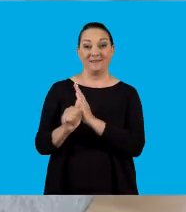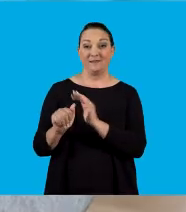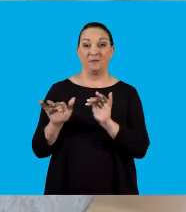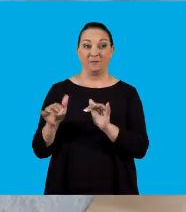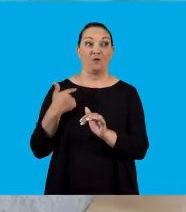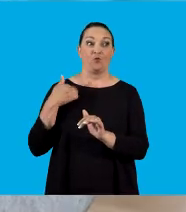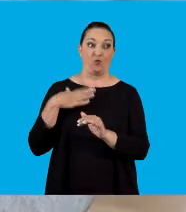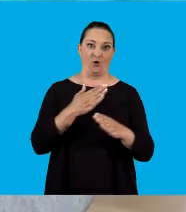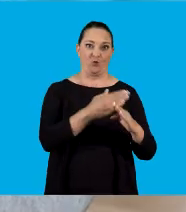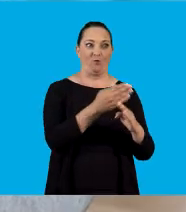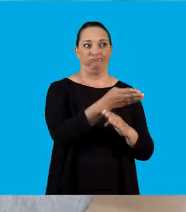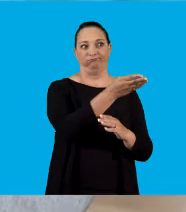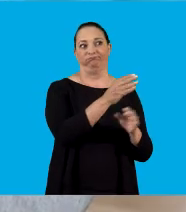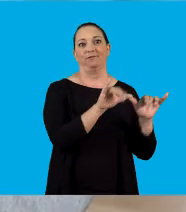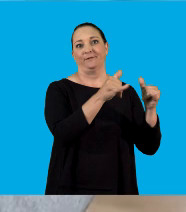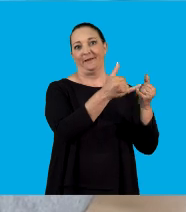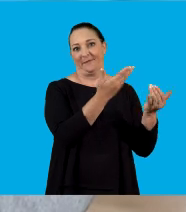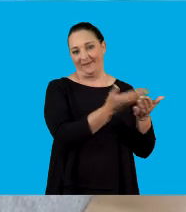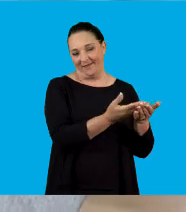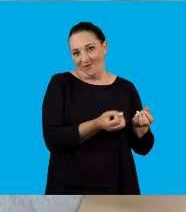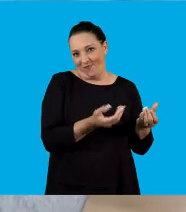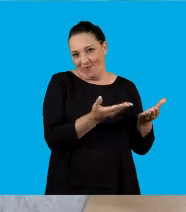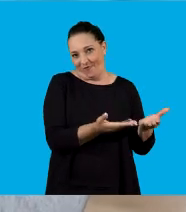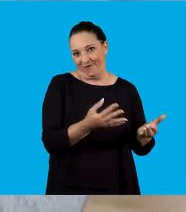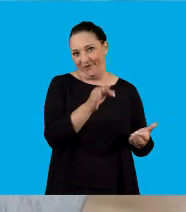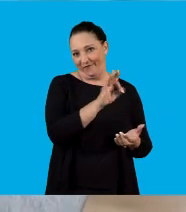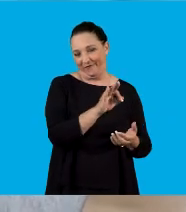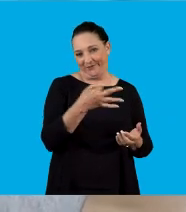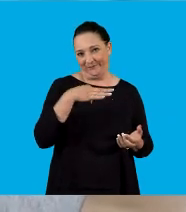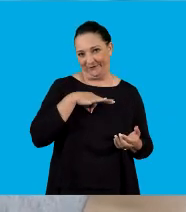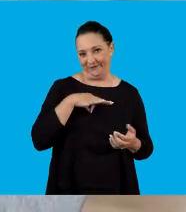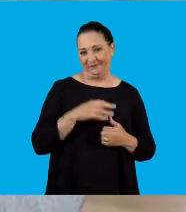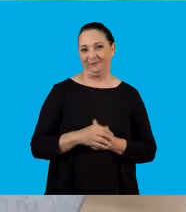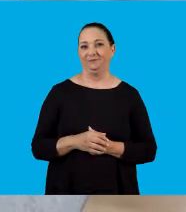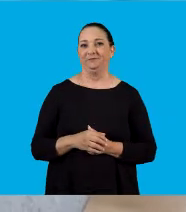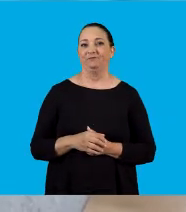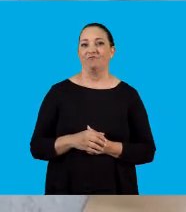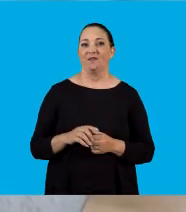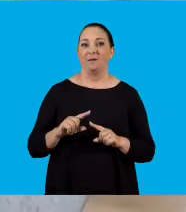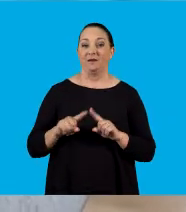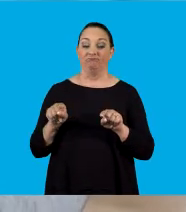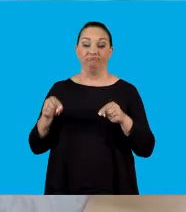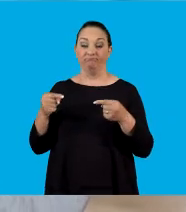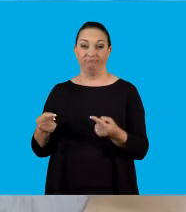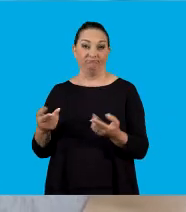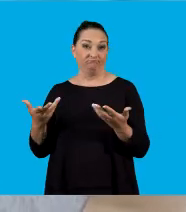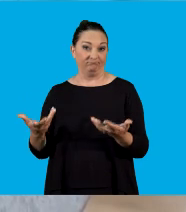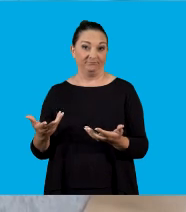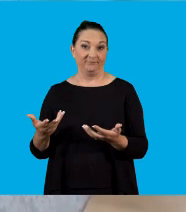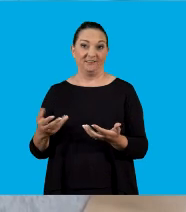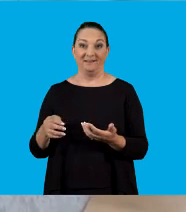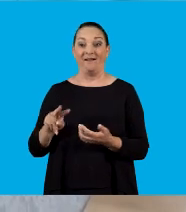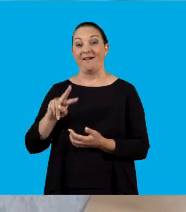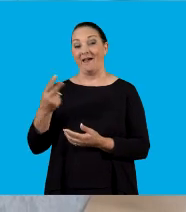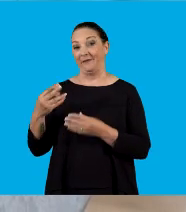mostly want to go and work for companies that are offering the fringe benefits. So it becomes difficult for